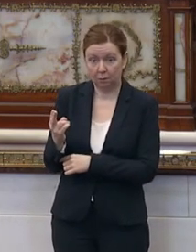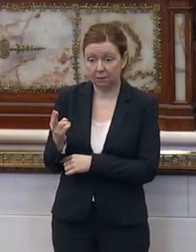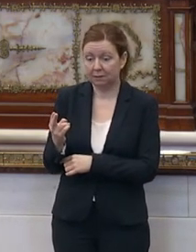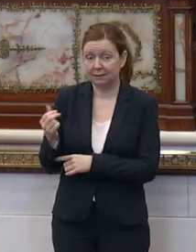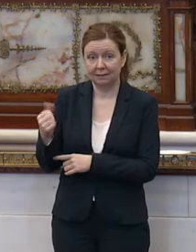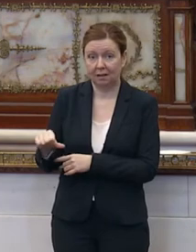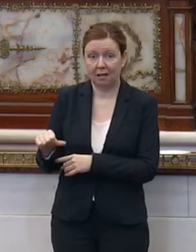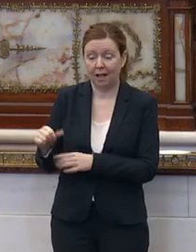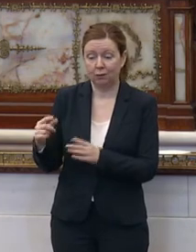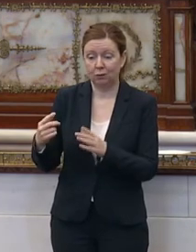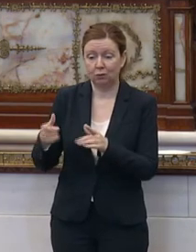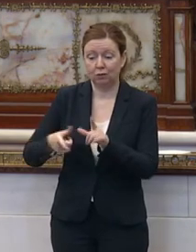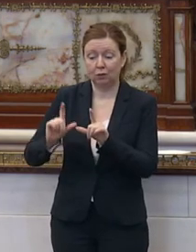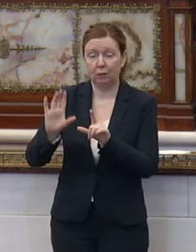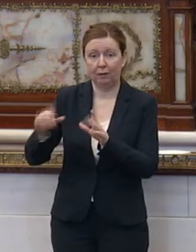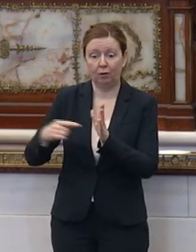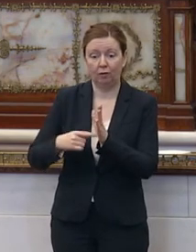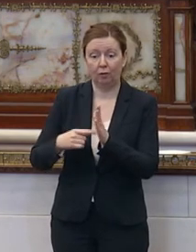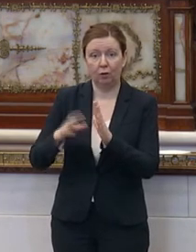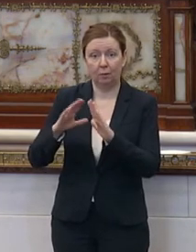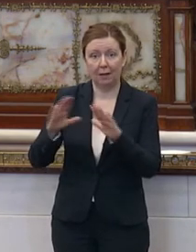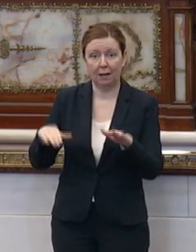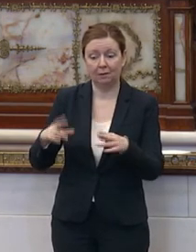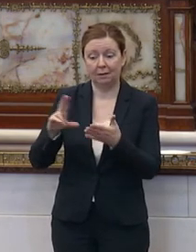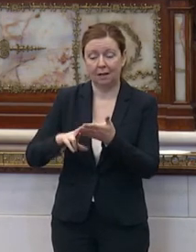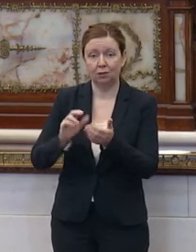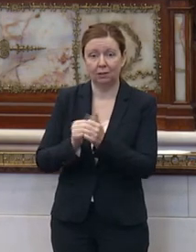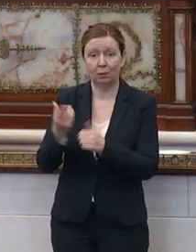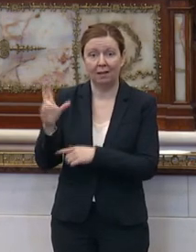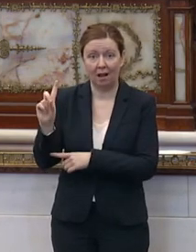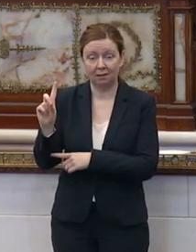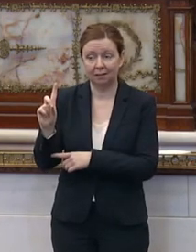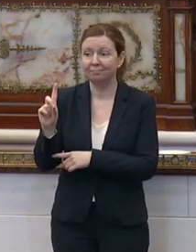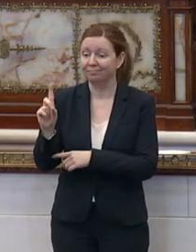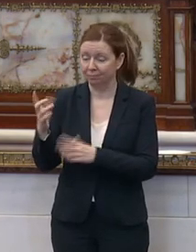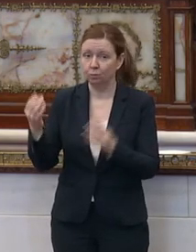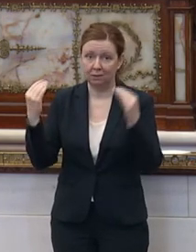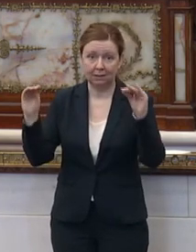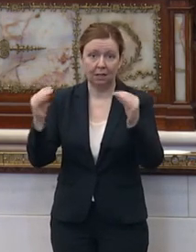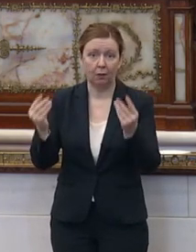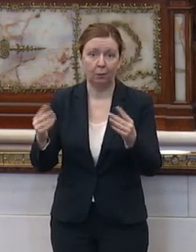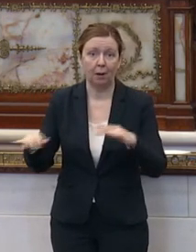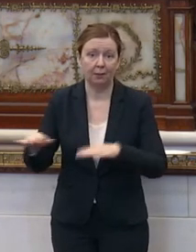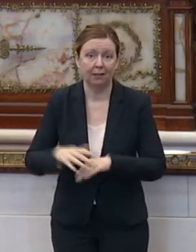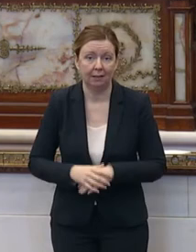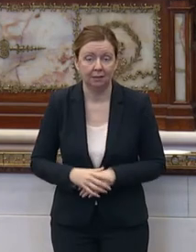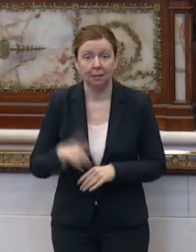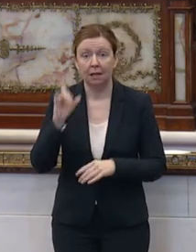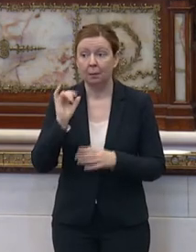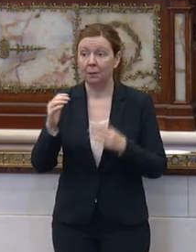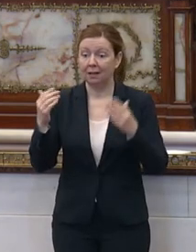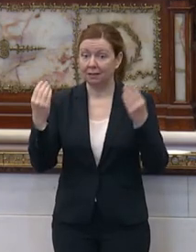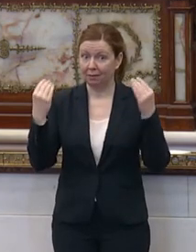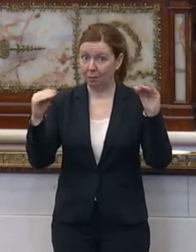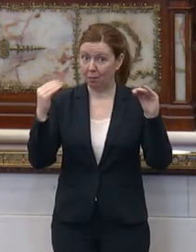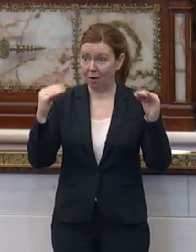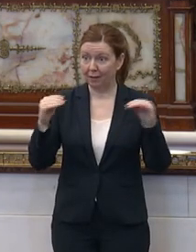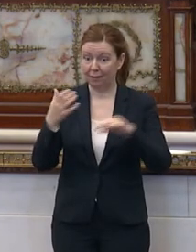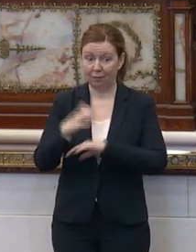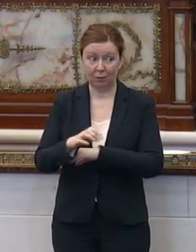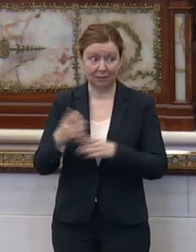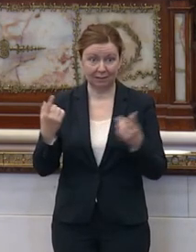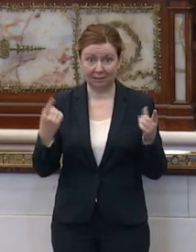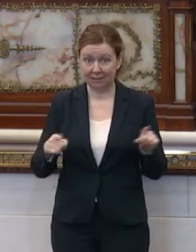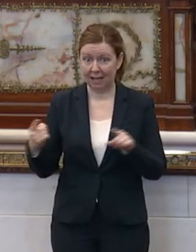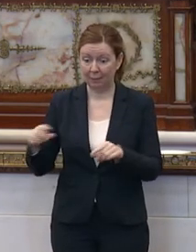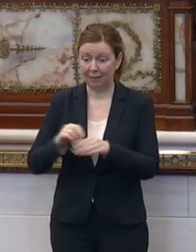to renew their affordable housing contract with HUD, instead opting to sell the property. And because of the market forces currently at